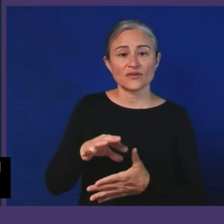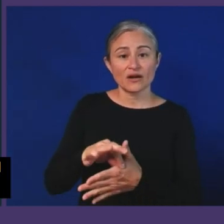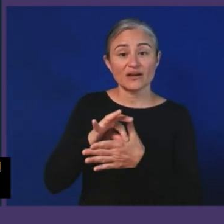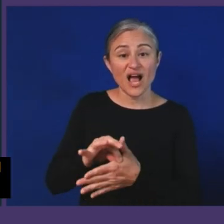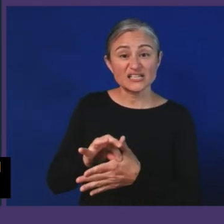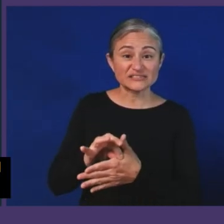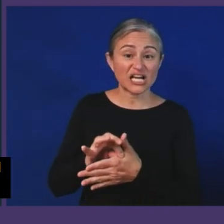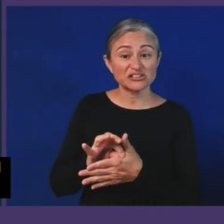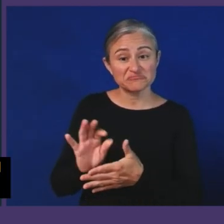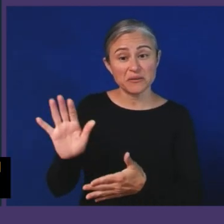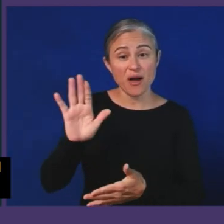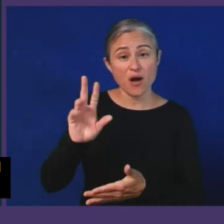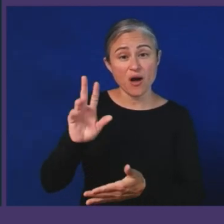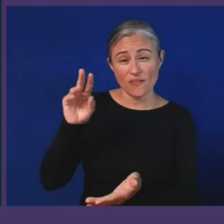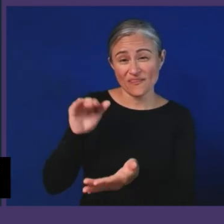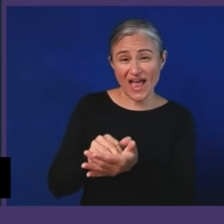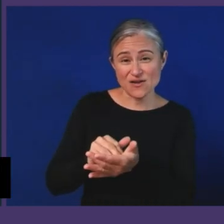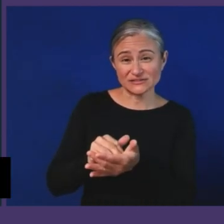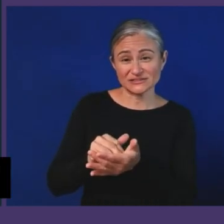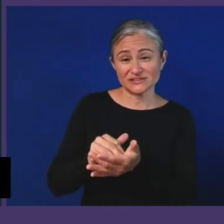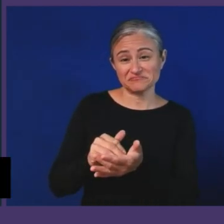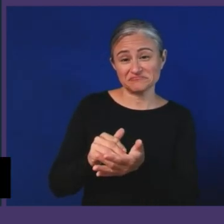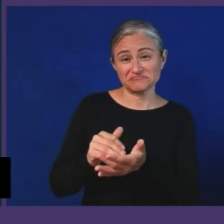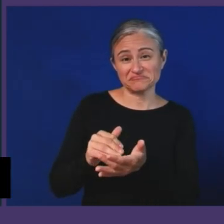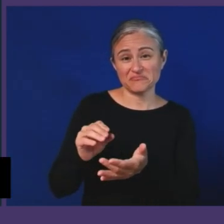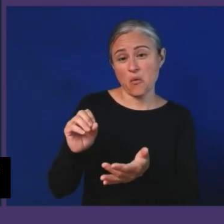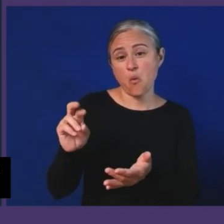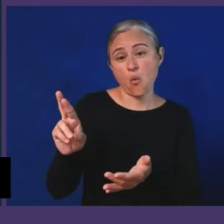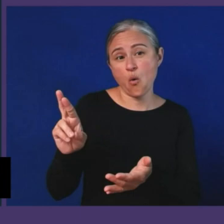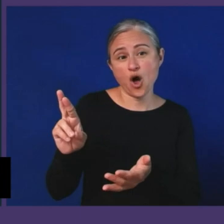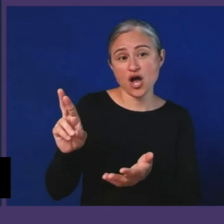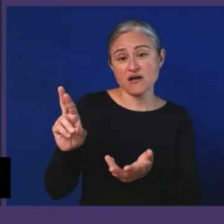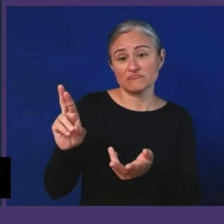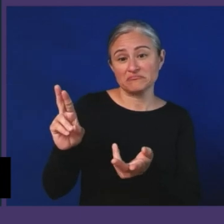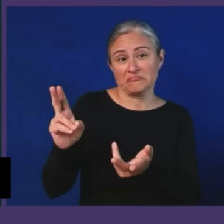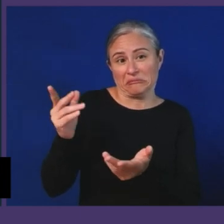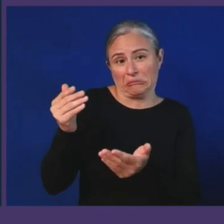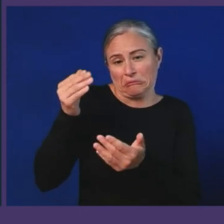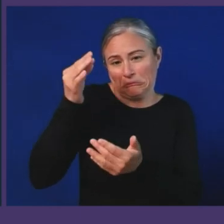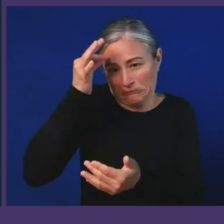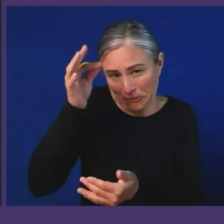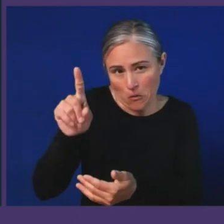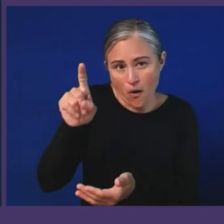of integers that the GPT will look at when it's trying to predict the next integer in a sequence.